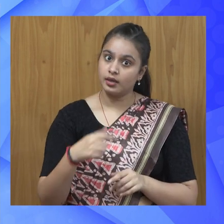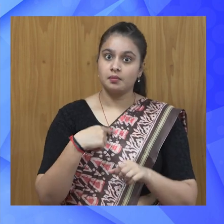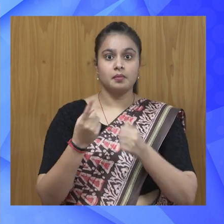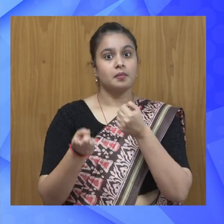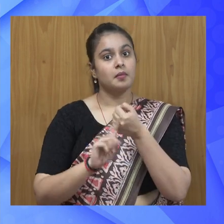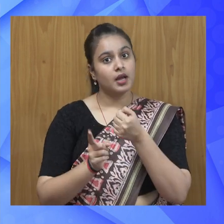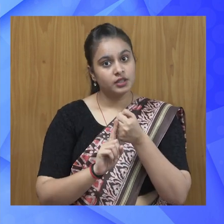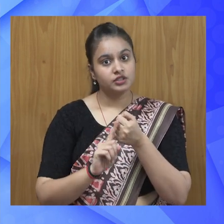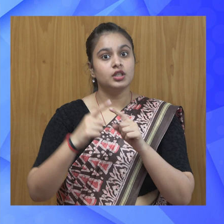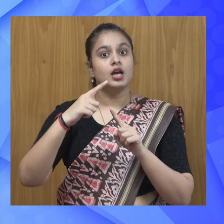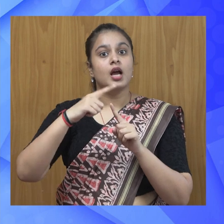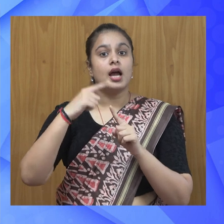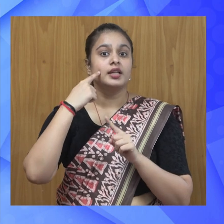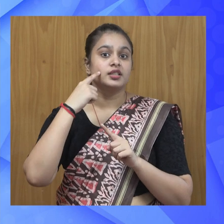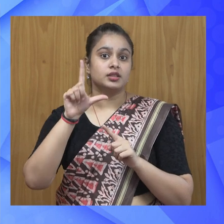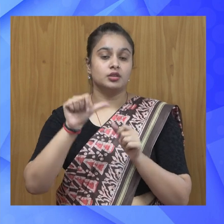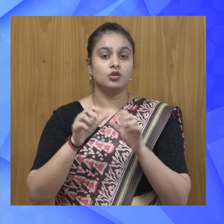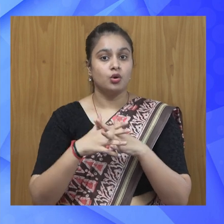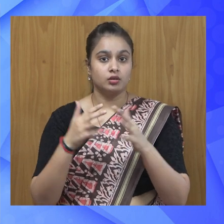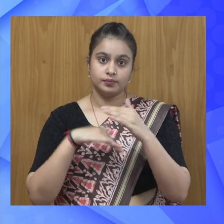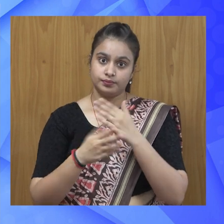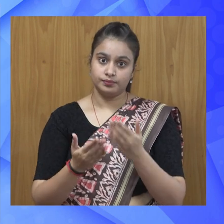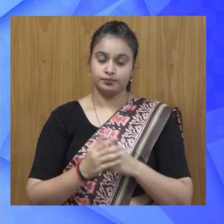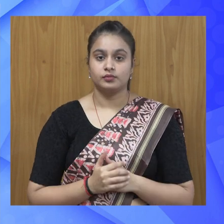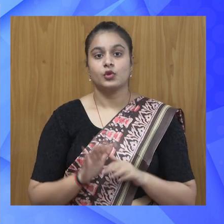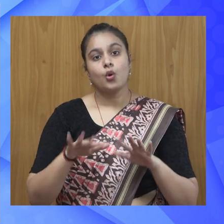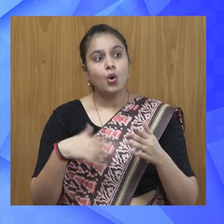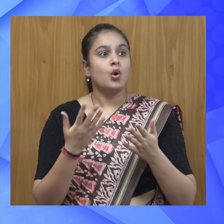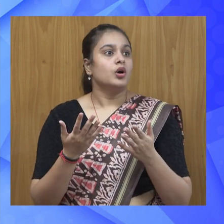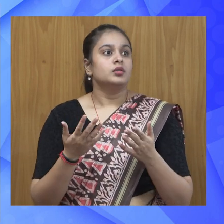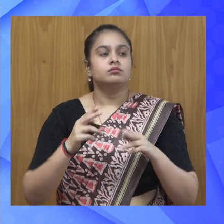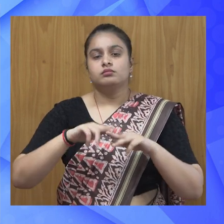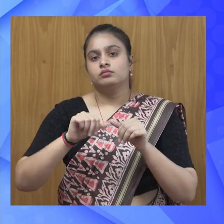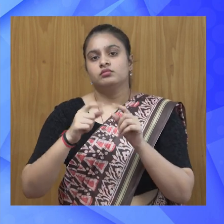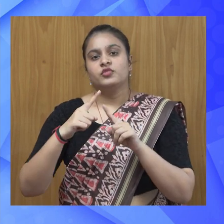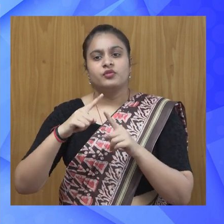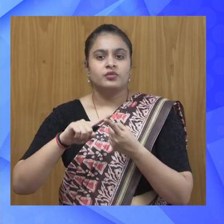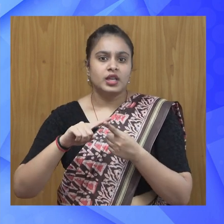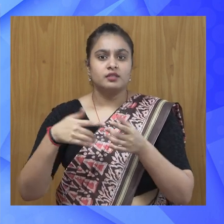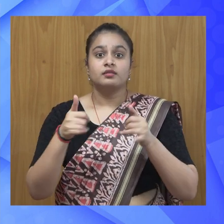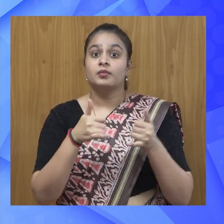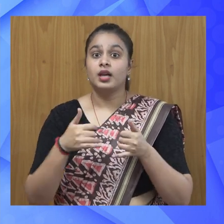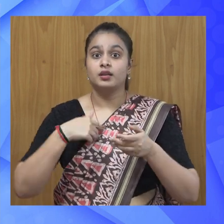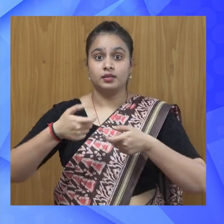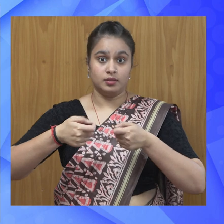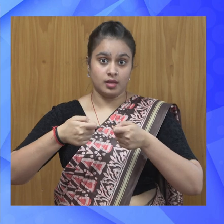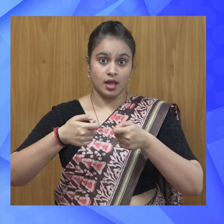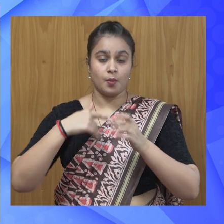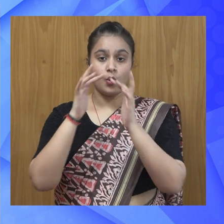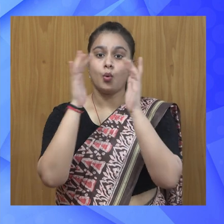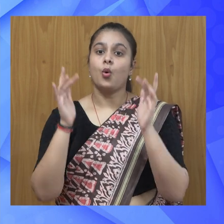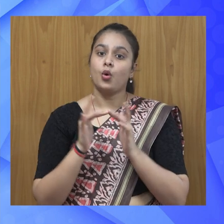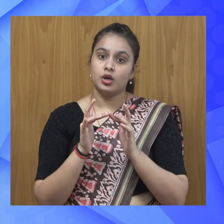under IT law. Now fake gaming apps. Now there are two components about online gaming,